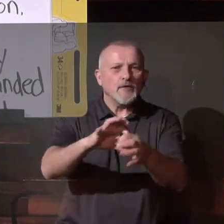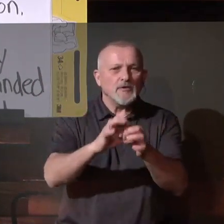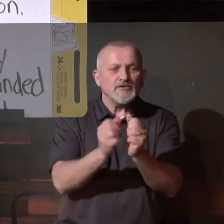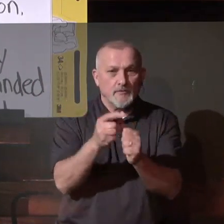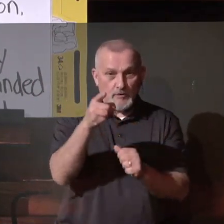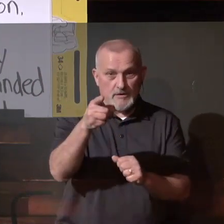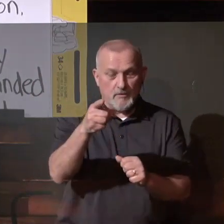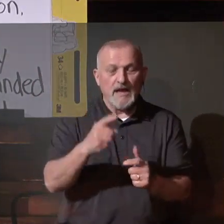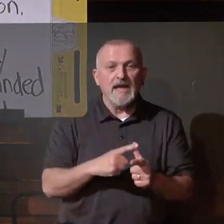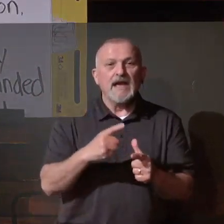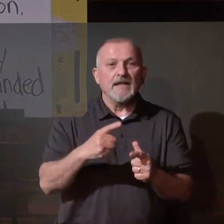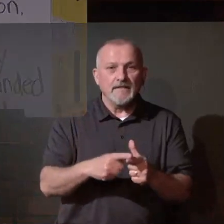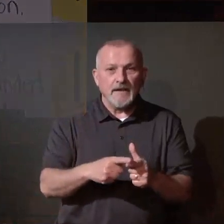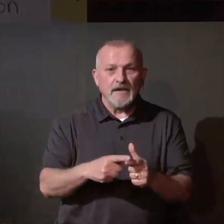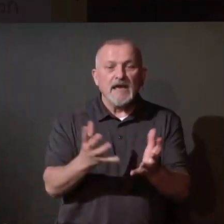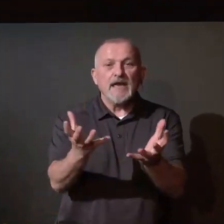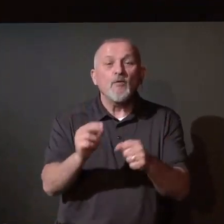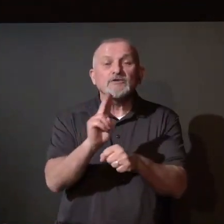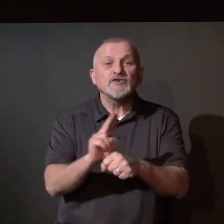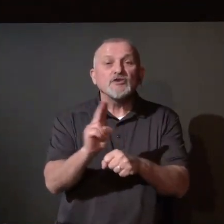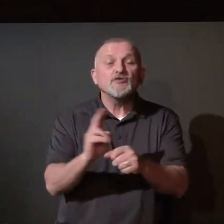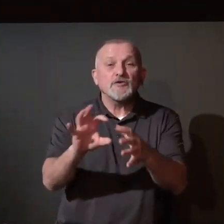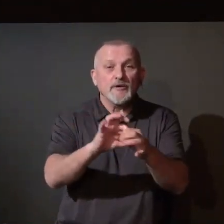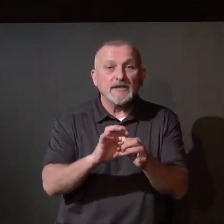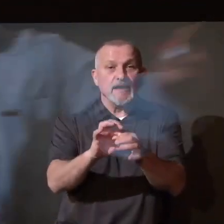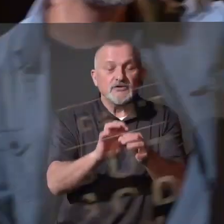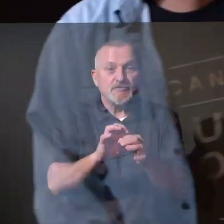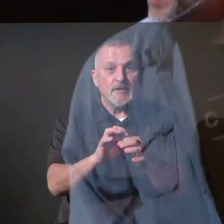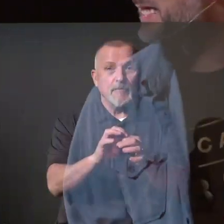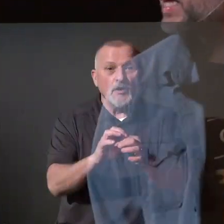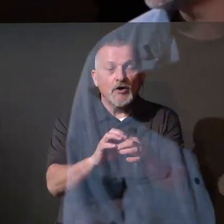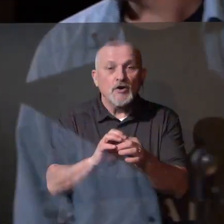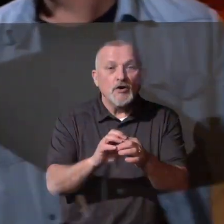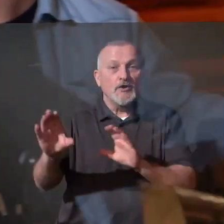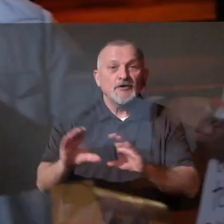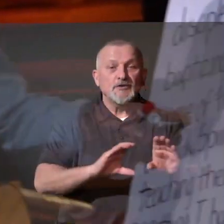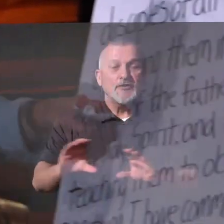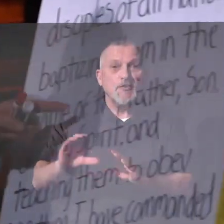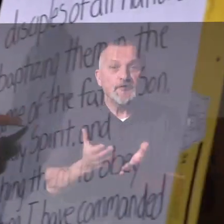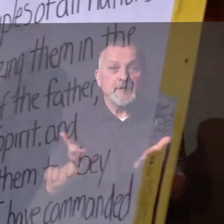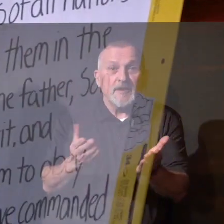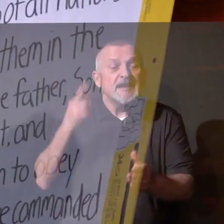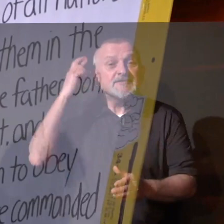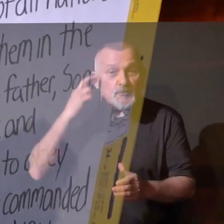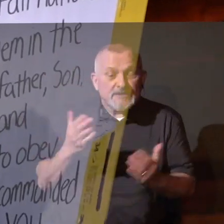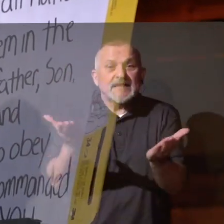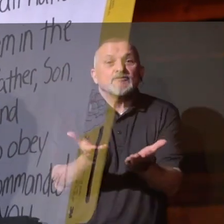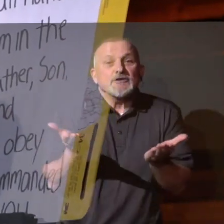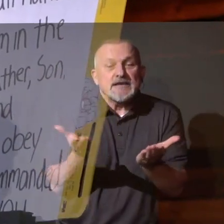Then He wants to leverage that relationship to do this. This is why you're